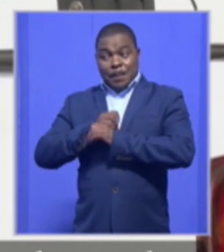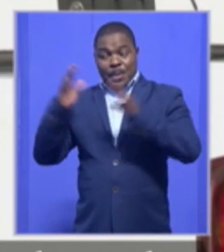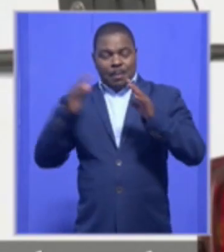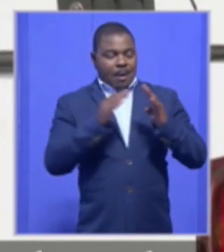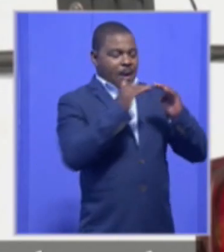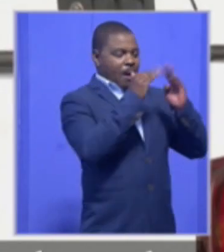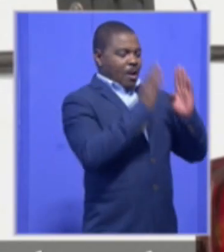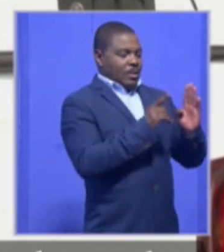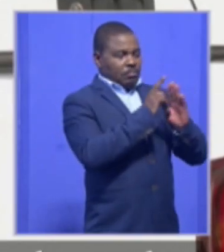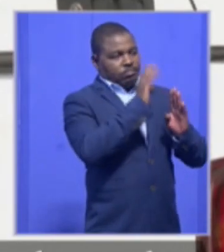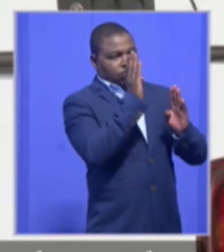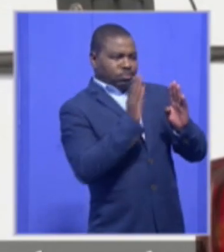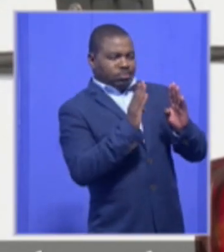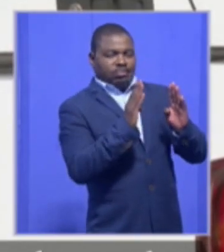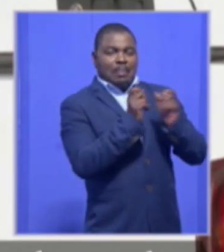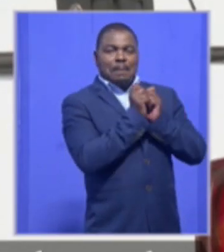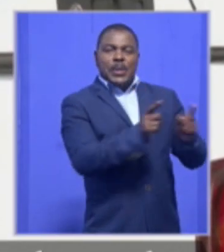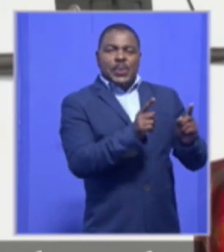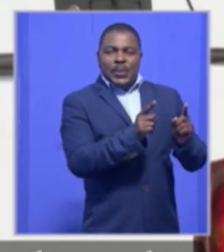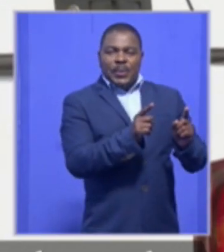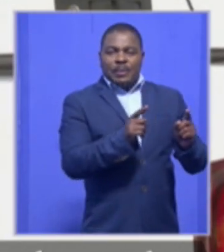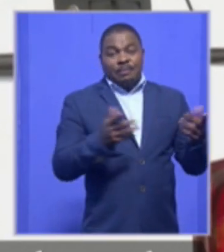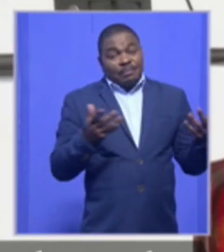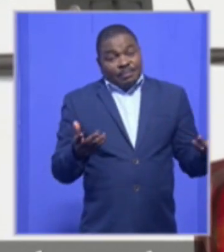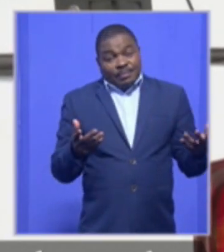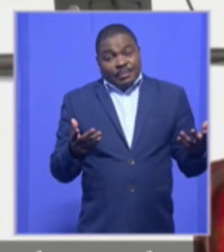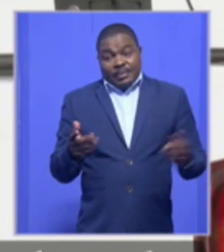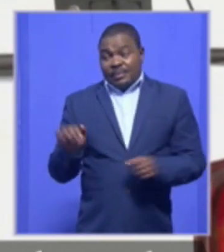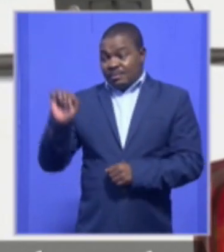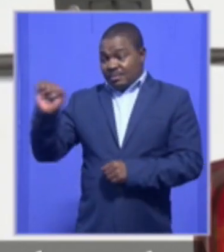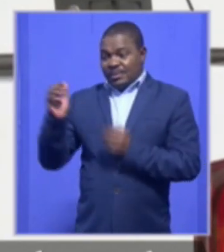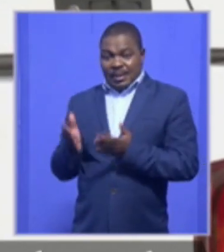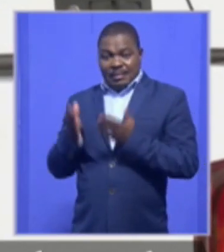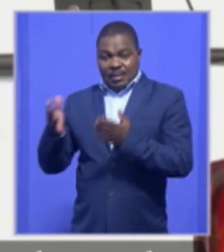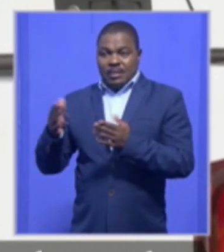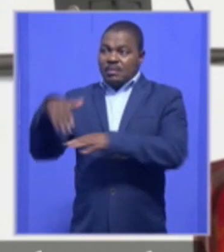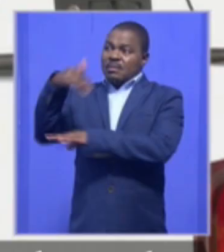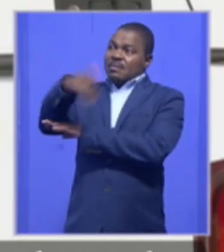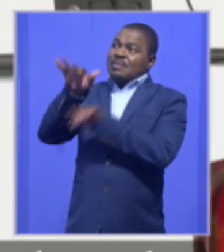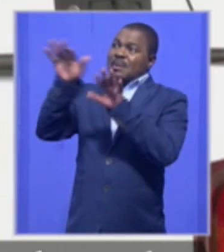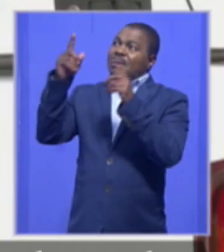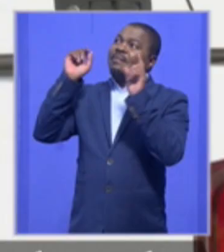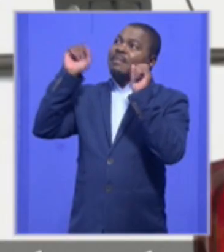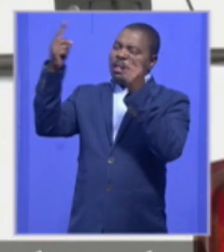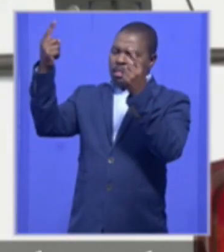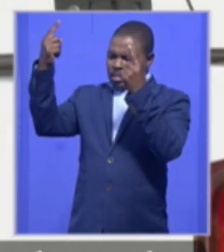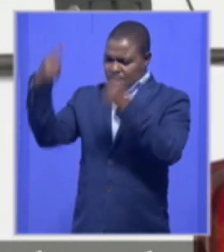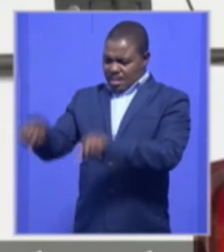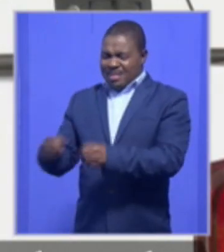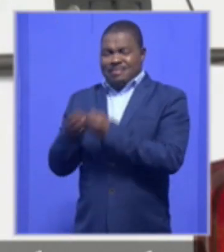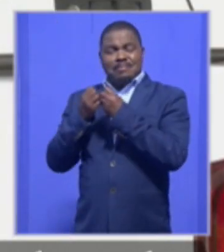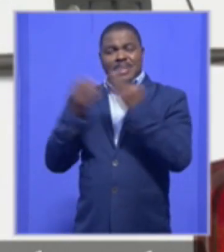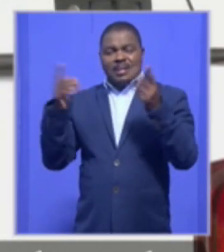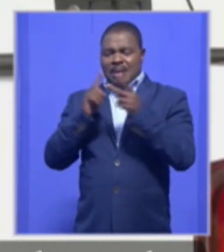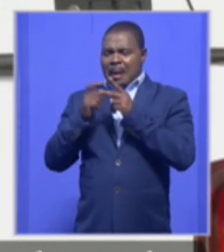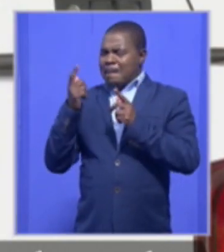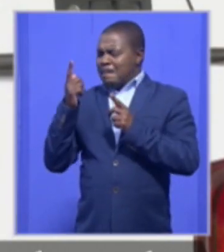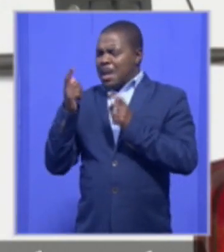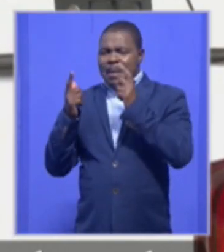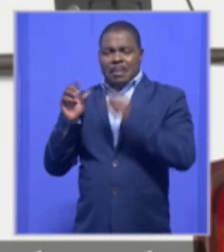a phanya and ka ntlha ya ditirelo tsa bone merafe e tswang kontle e tletse fa go na le dithunya nako nngwe le